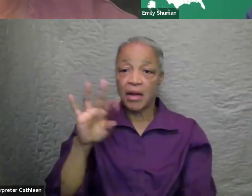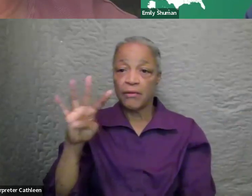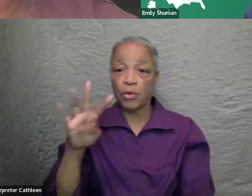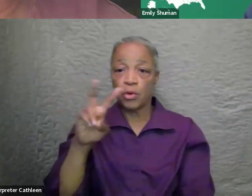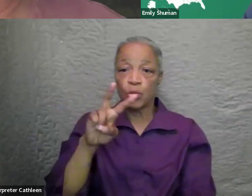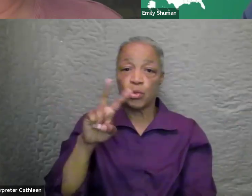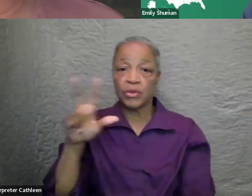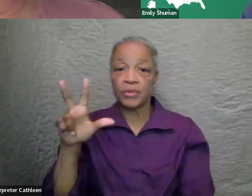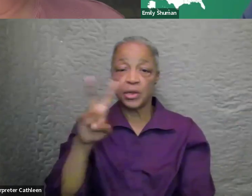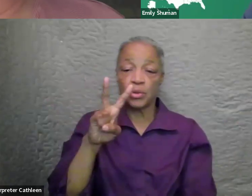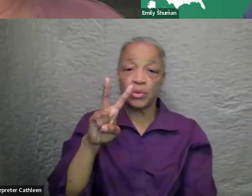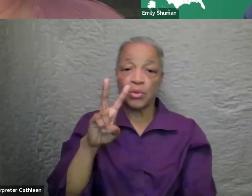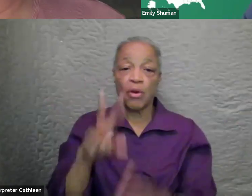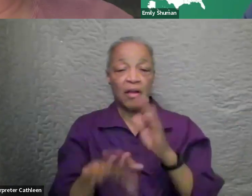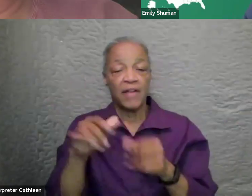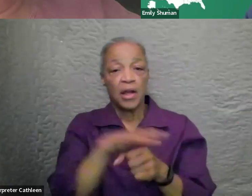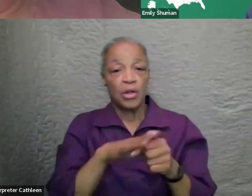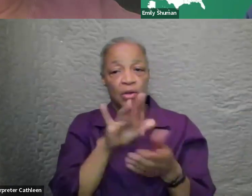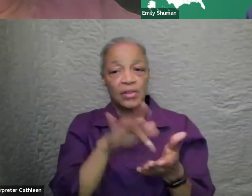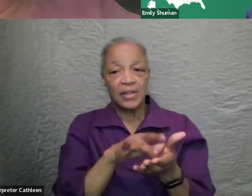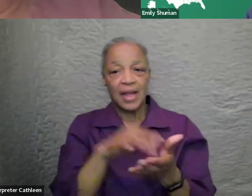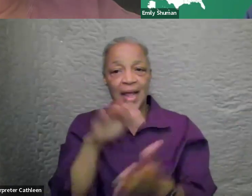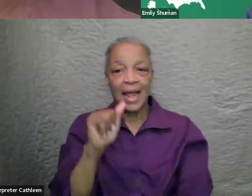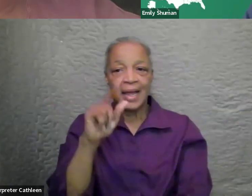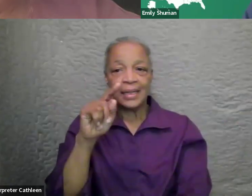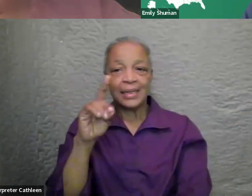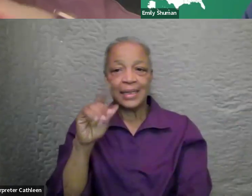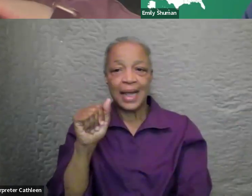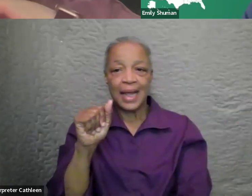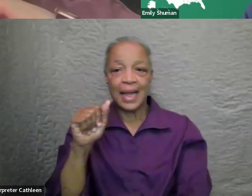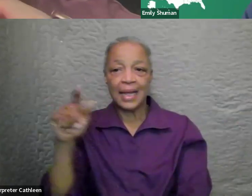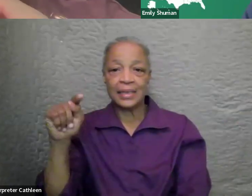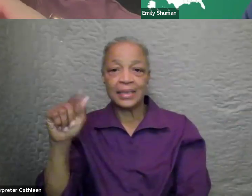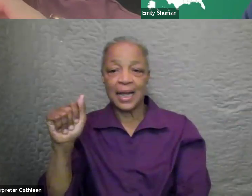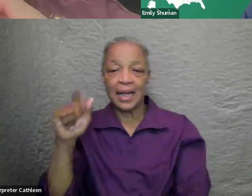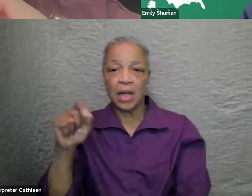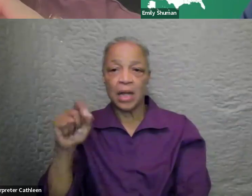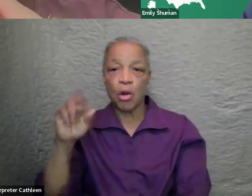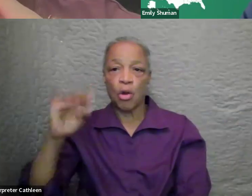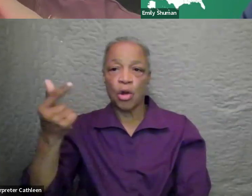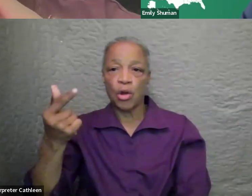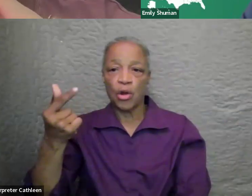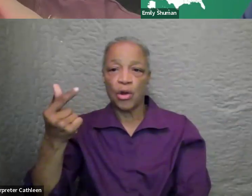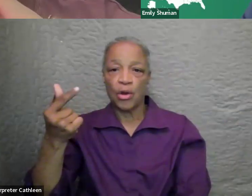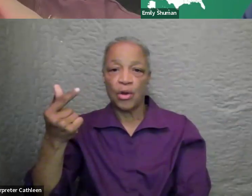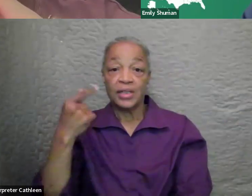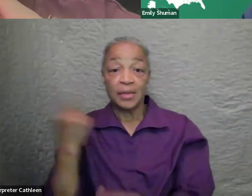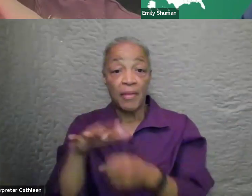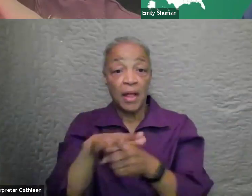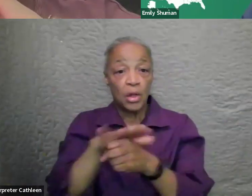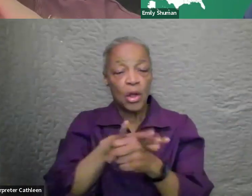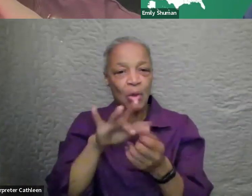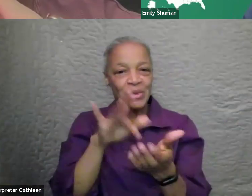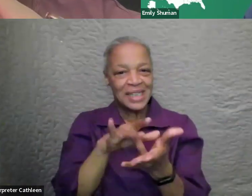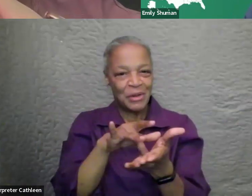1-800-949-4232, or you can find your local center at adata.org. And someone at that local center will